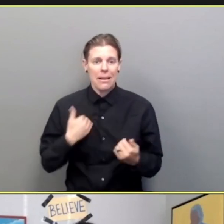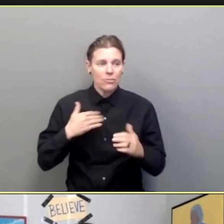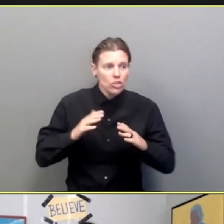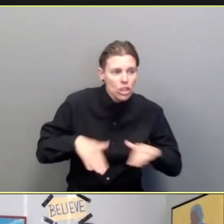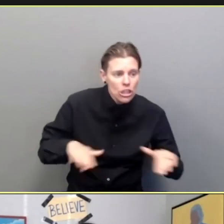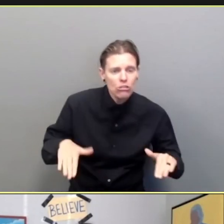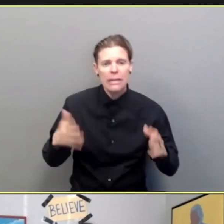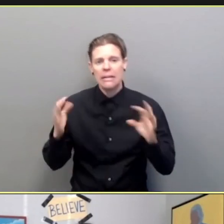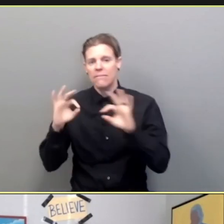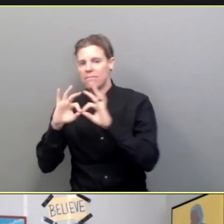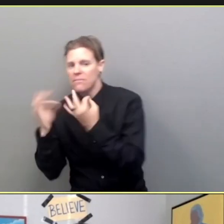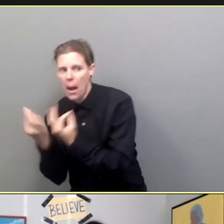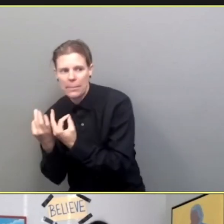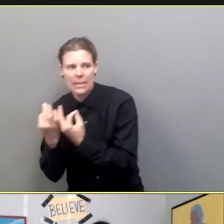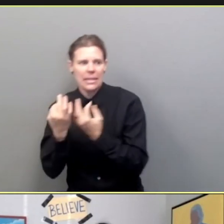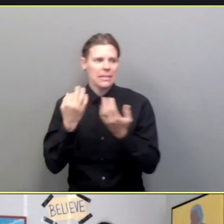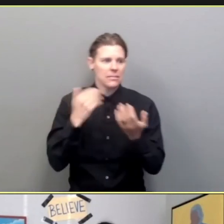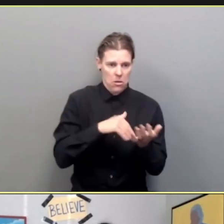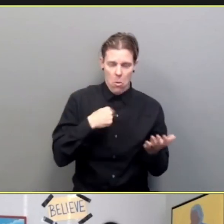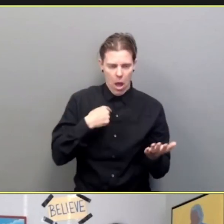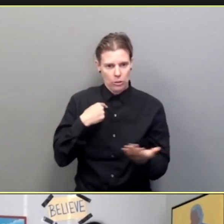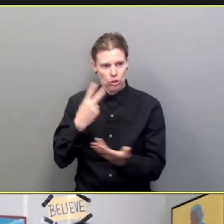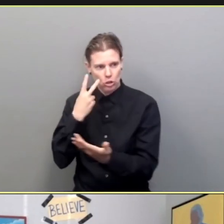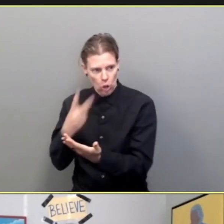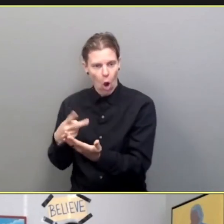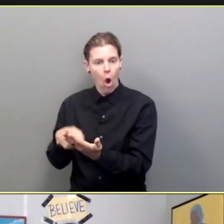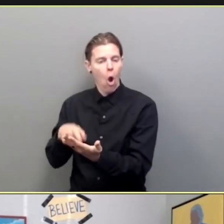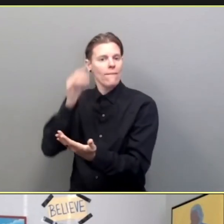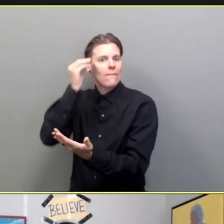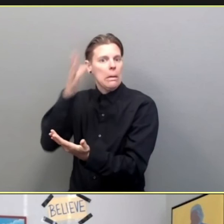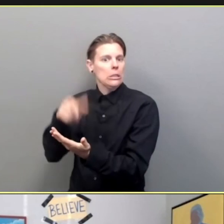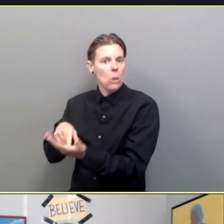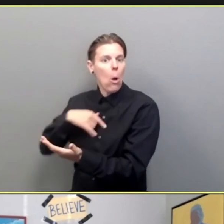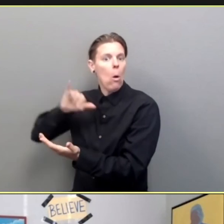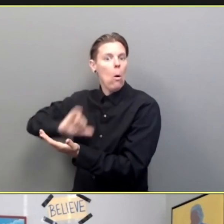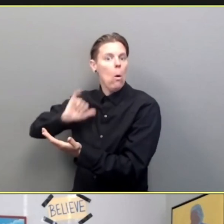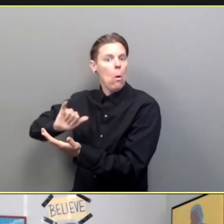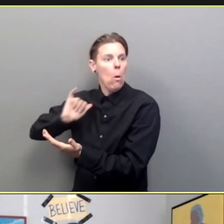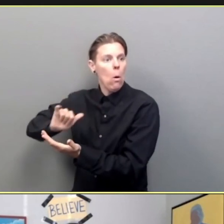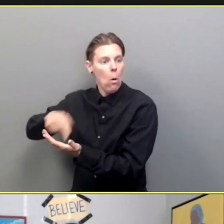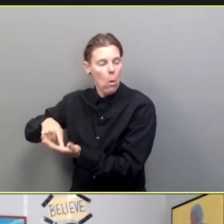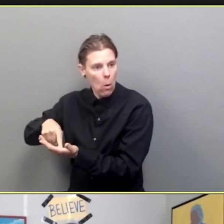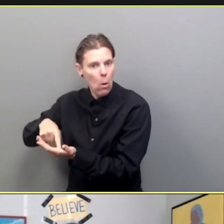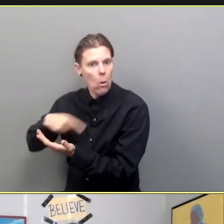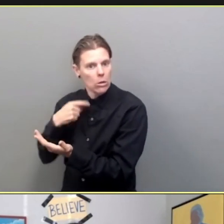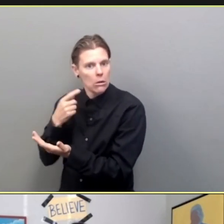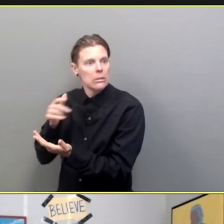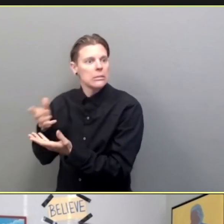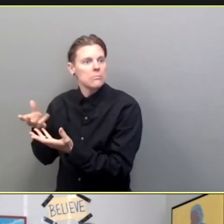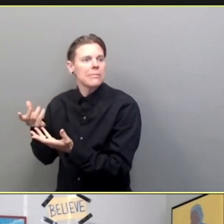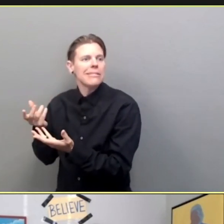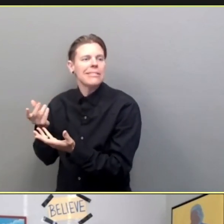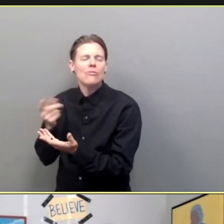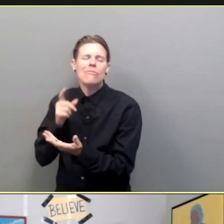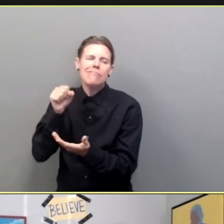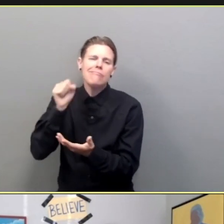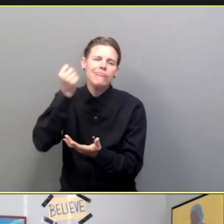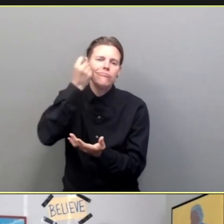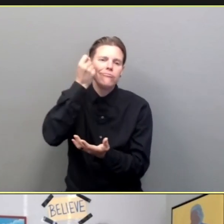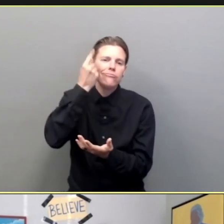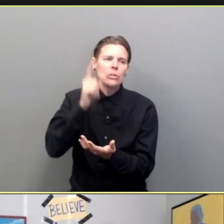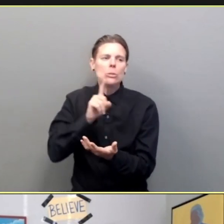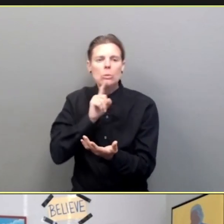that data, you'd have a pause, and then you're like, well, actually it is worse that your kid get, myocarditis